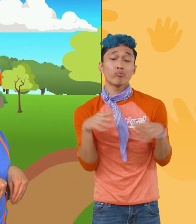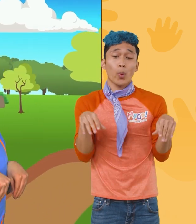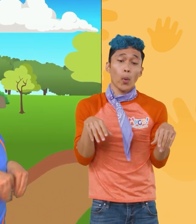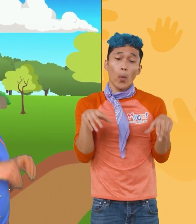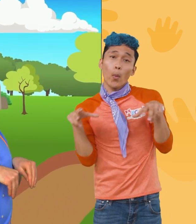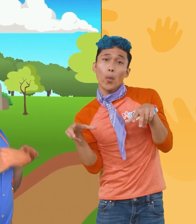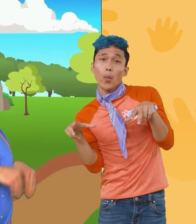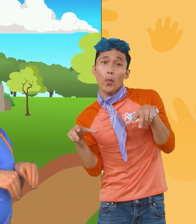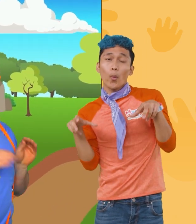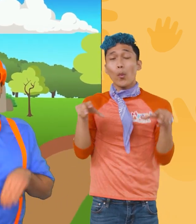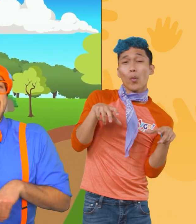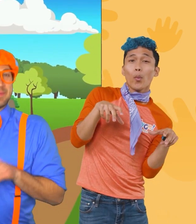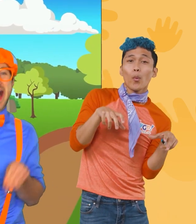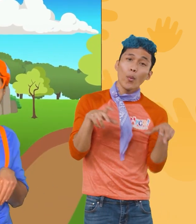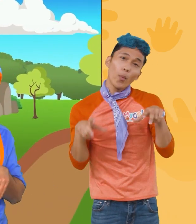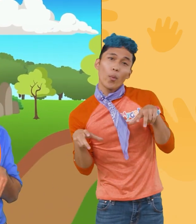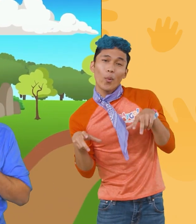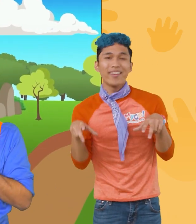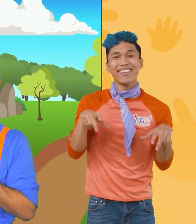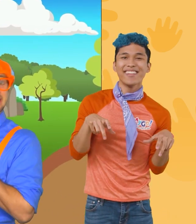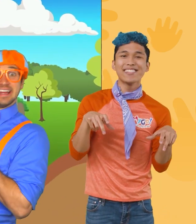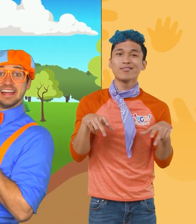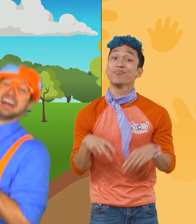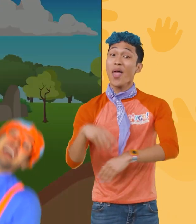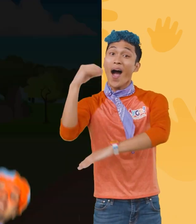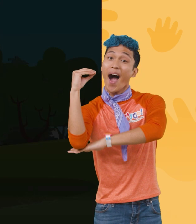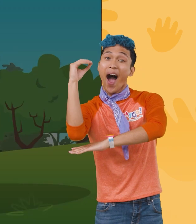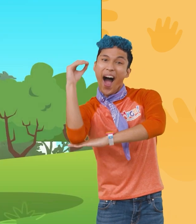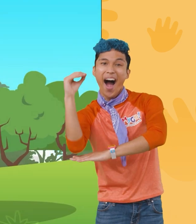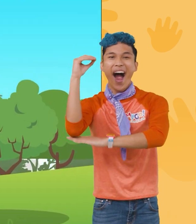kinda hanging there off of my body.